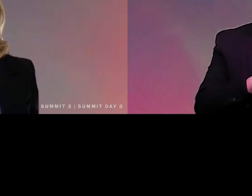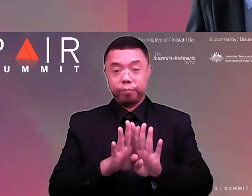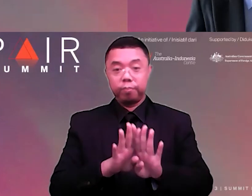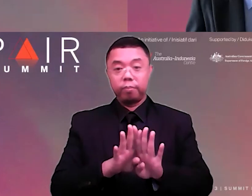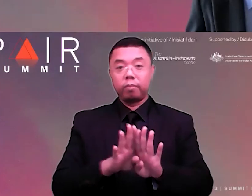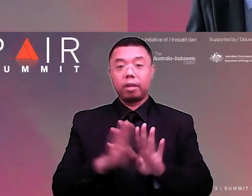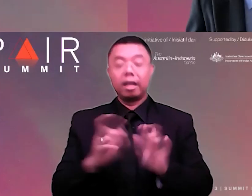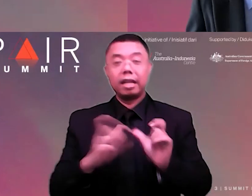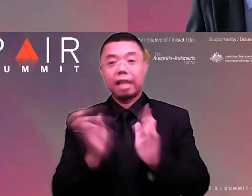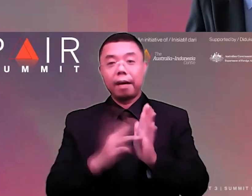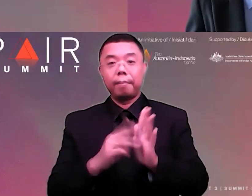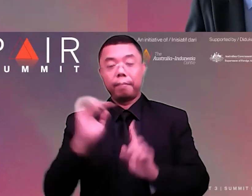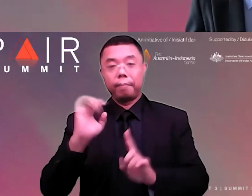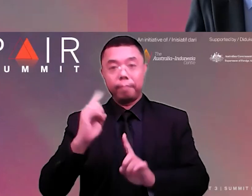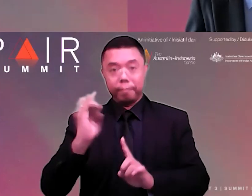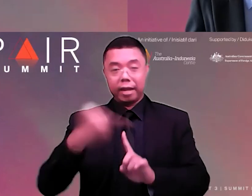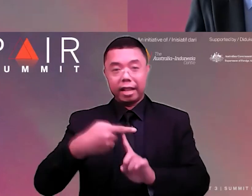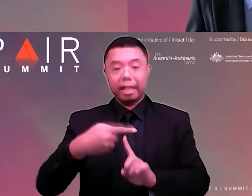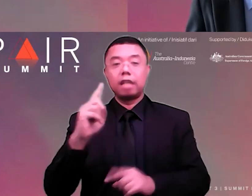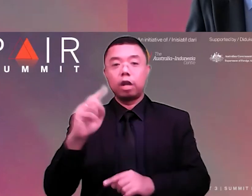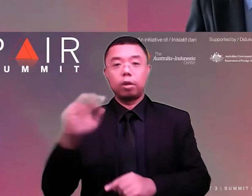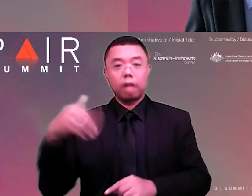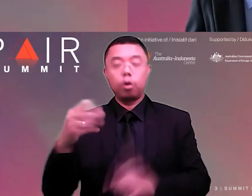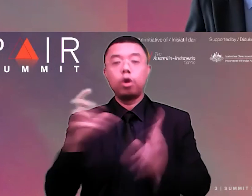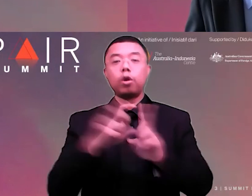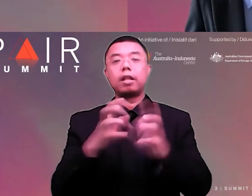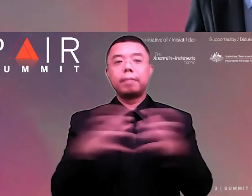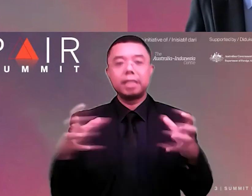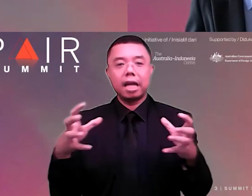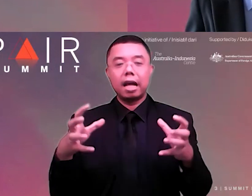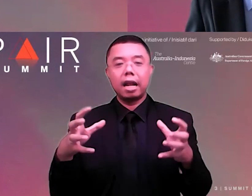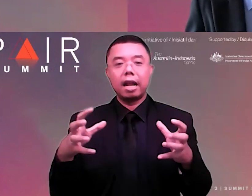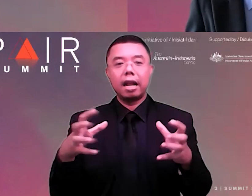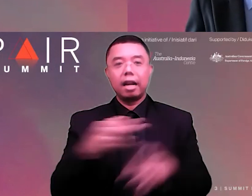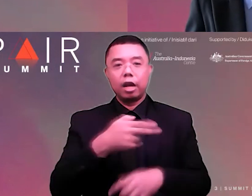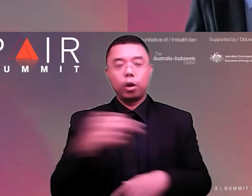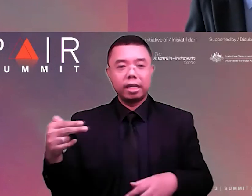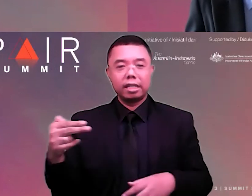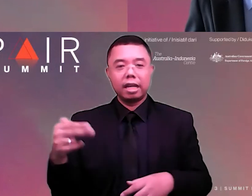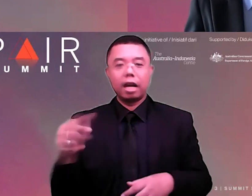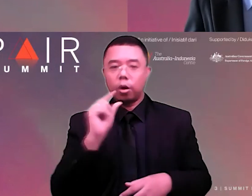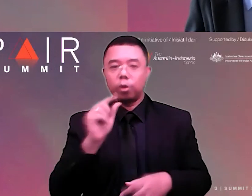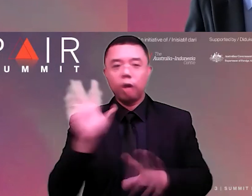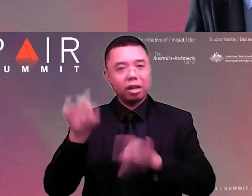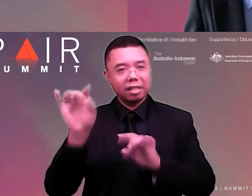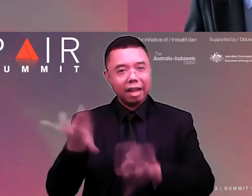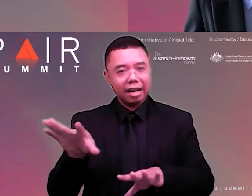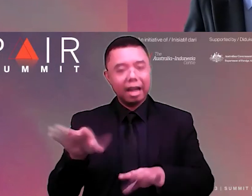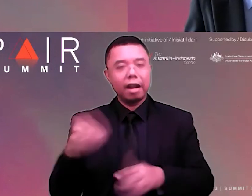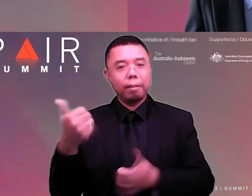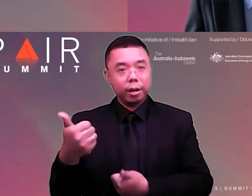Williams, the Ambassador to the Republic of Indonesia for Australia, and she's going to make our closing remarks.